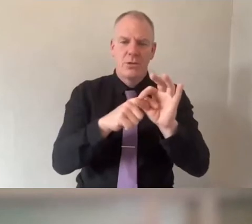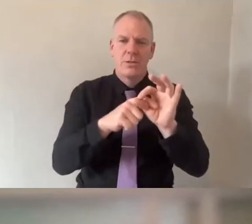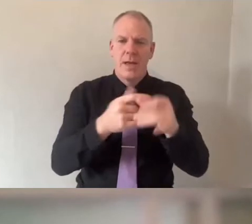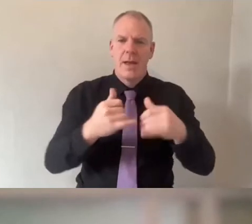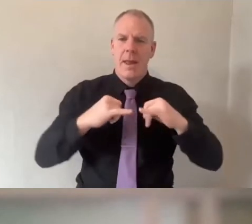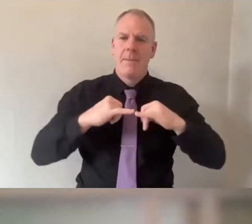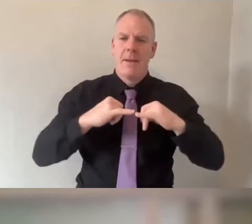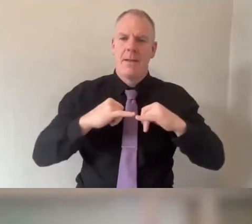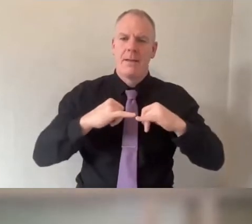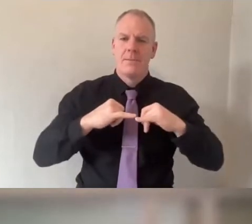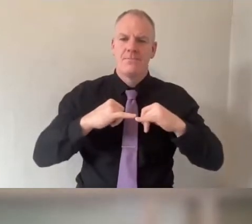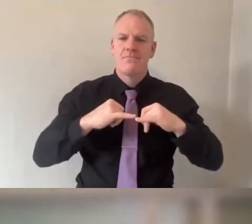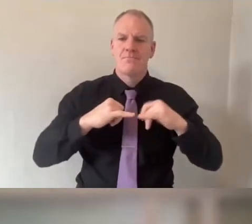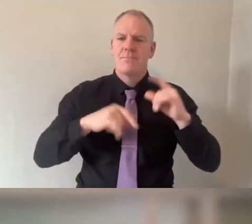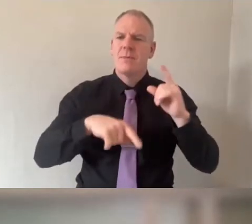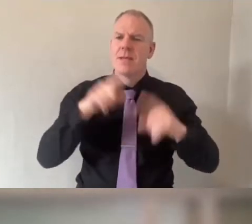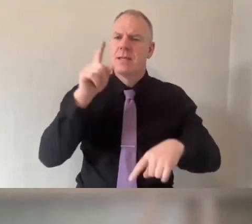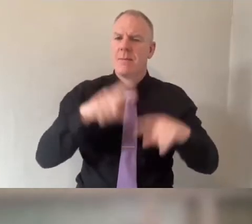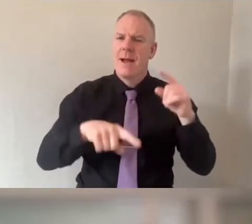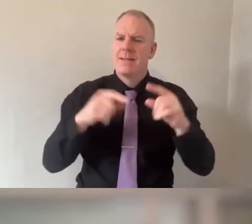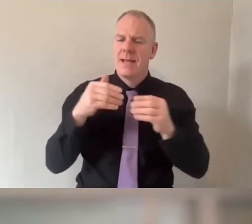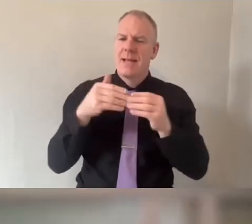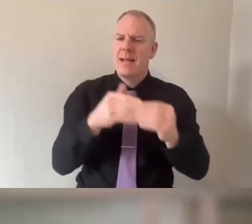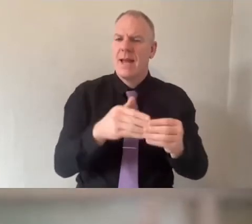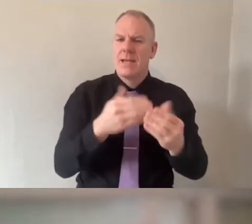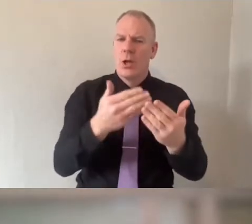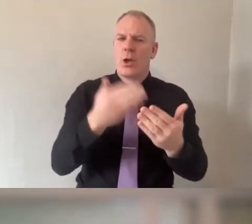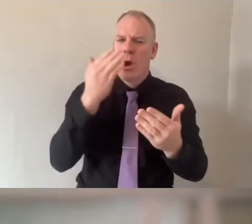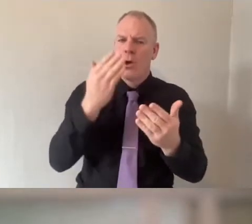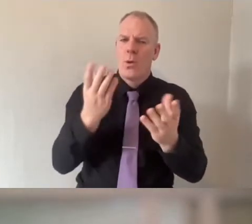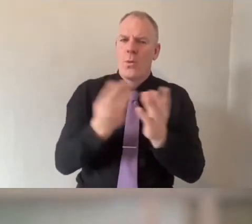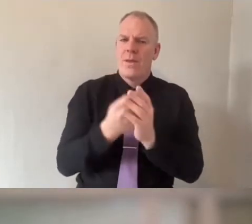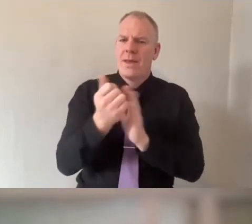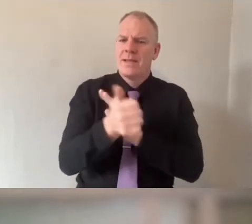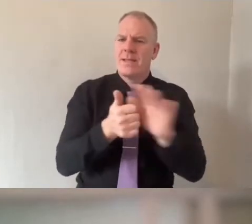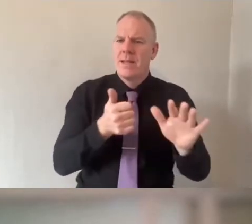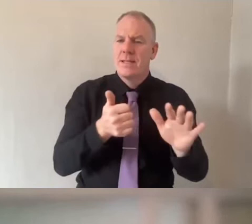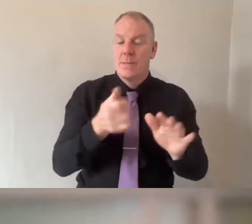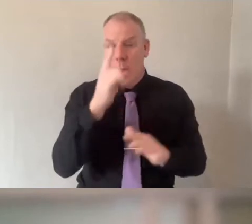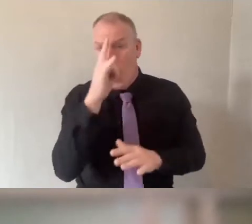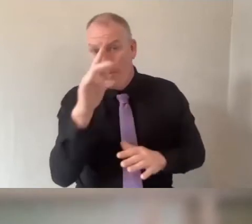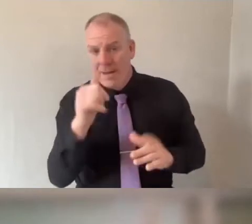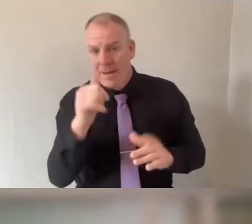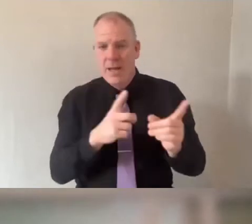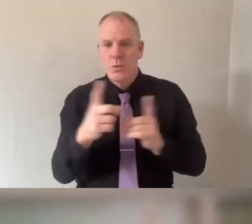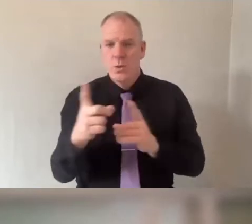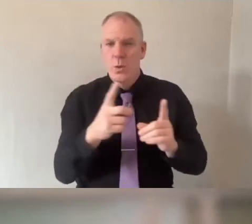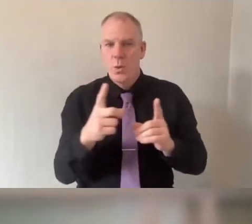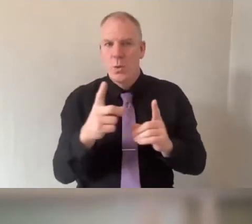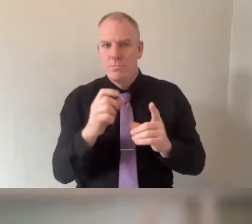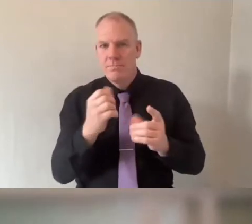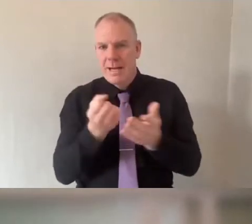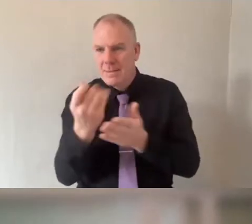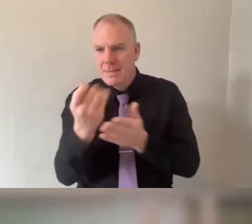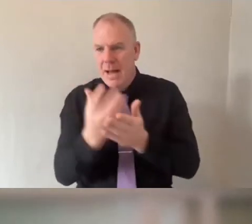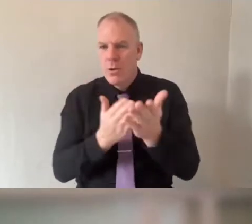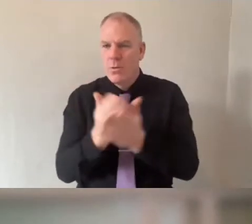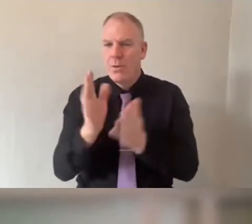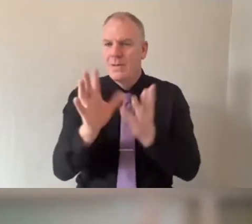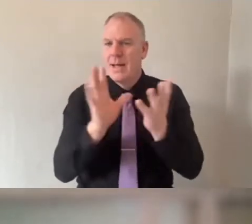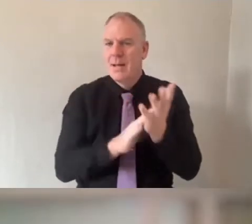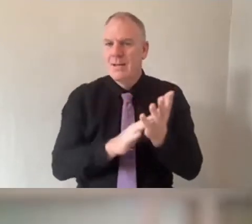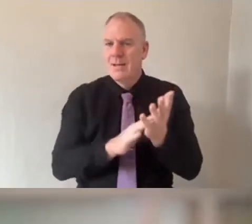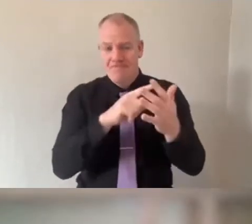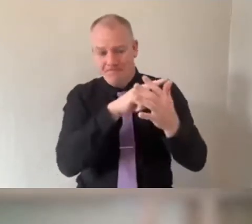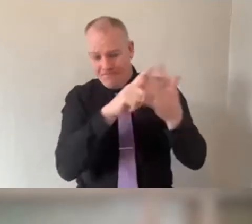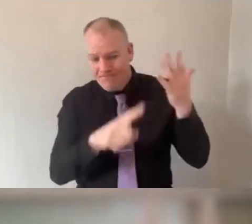Dynamic Demand-Led Learning and Skills. But hopefully I can do that some service in 10 minutes, because those are